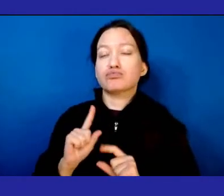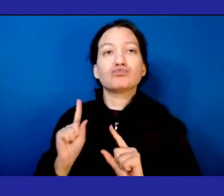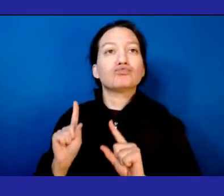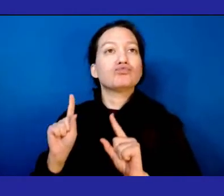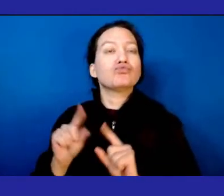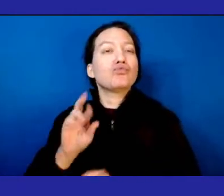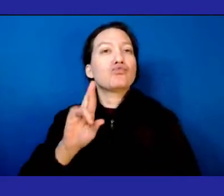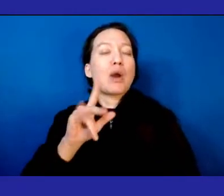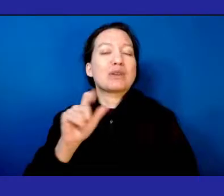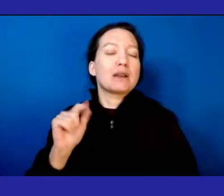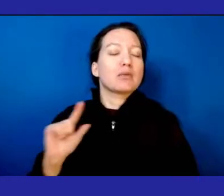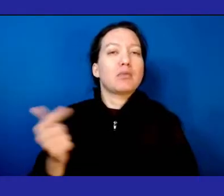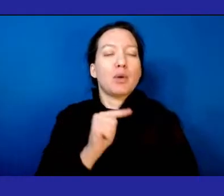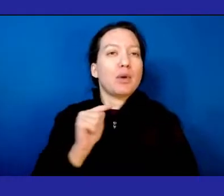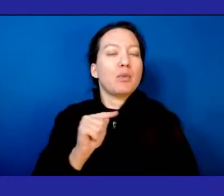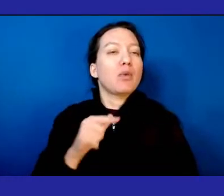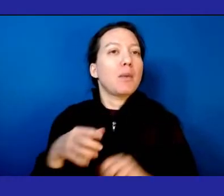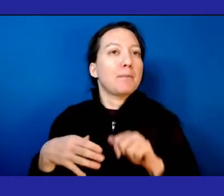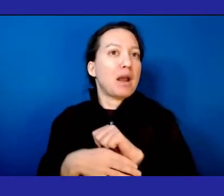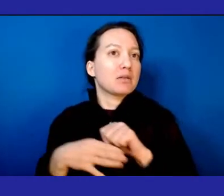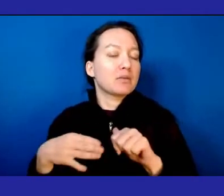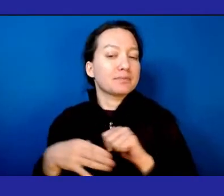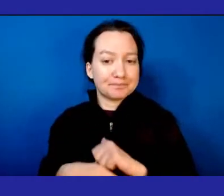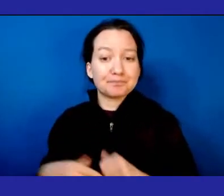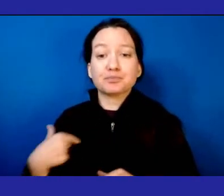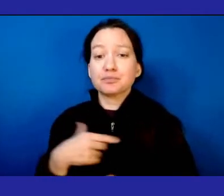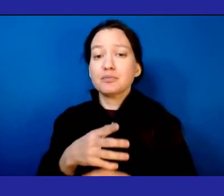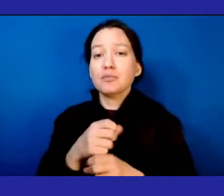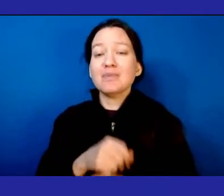practices. We received